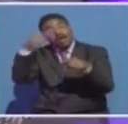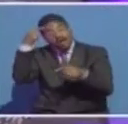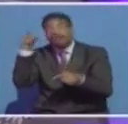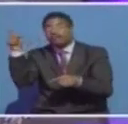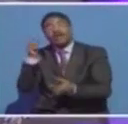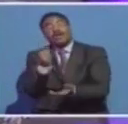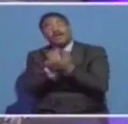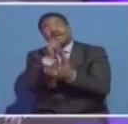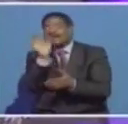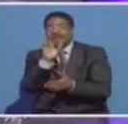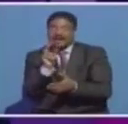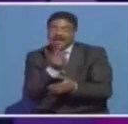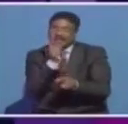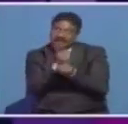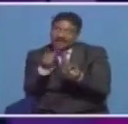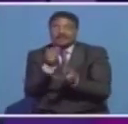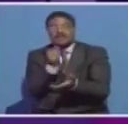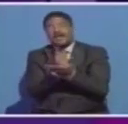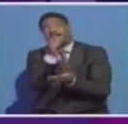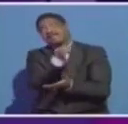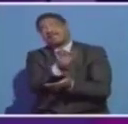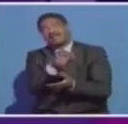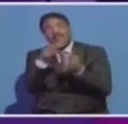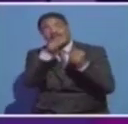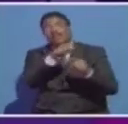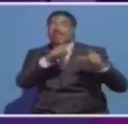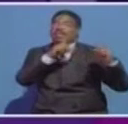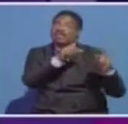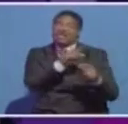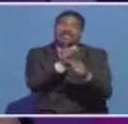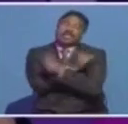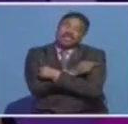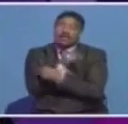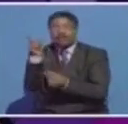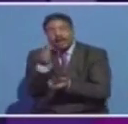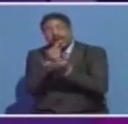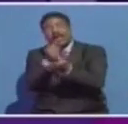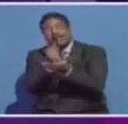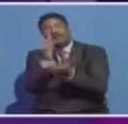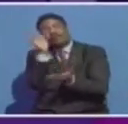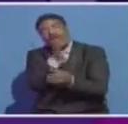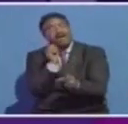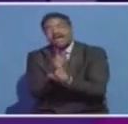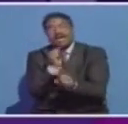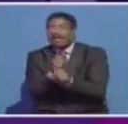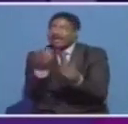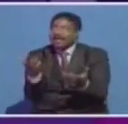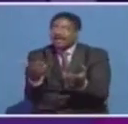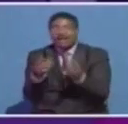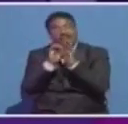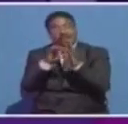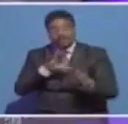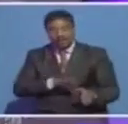there to complement their efforts. Well, they will allow unsanitary situations and allow vendors back on the street. We have cholera, you have to